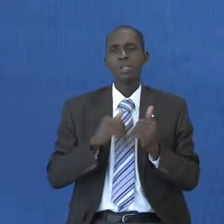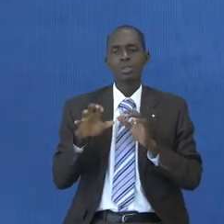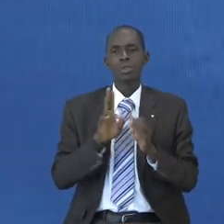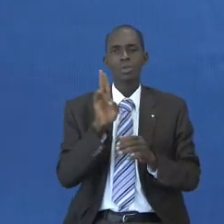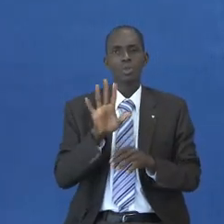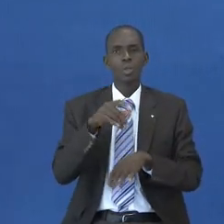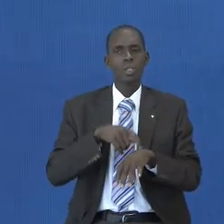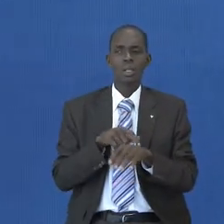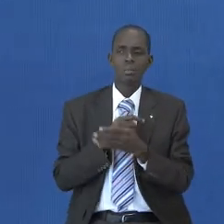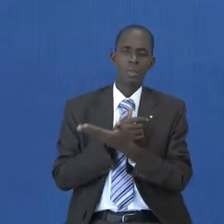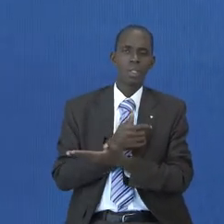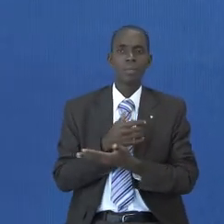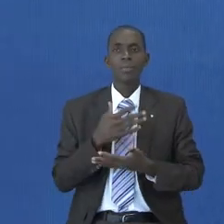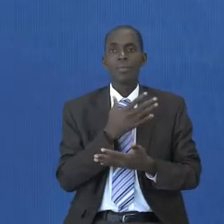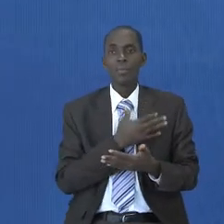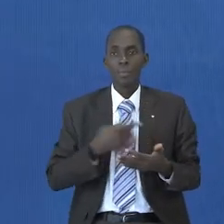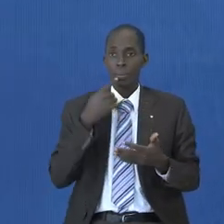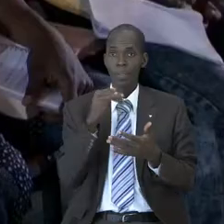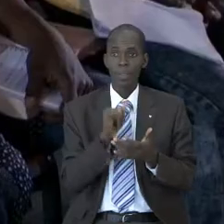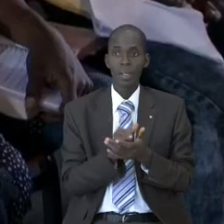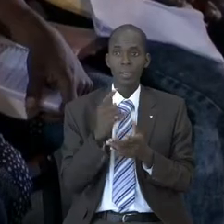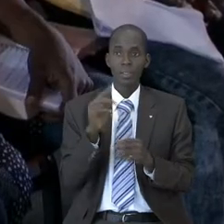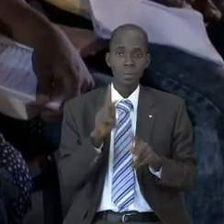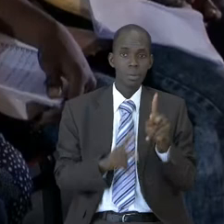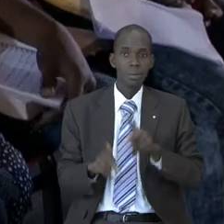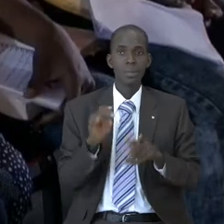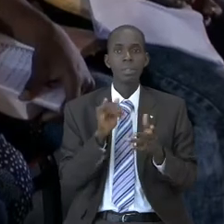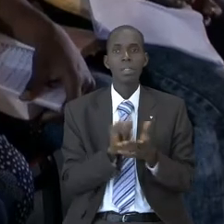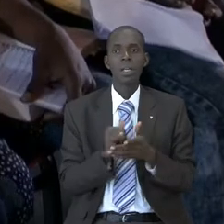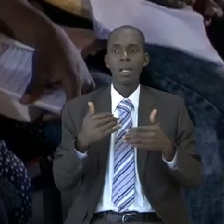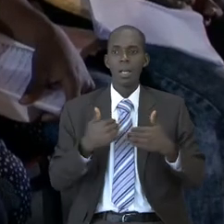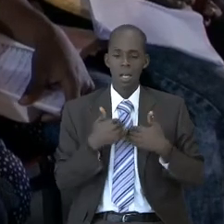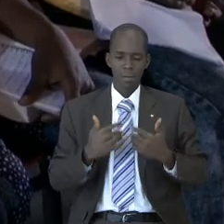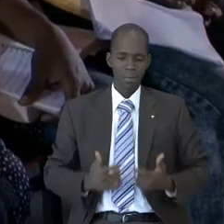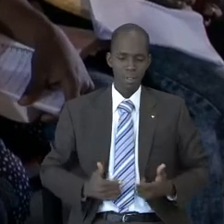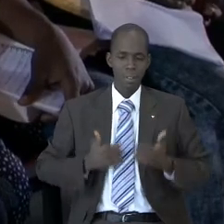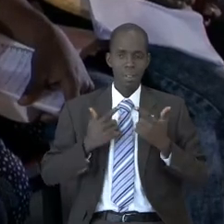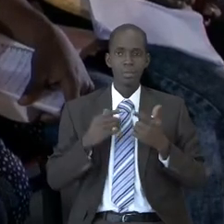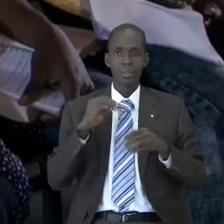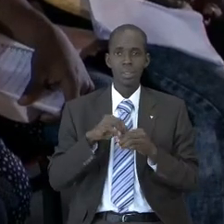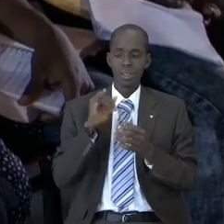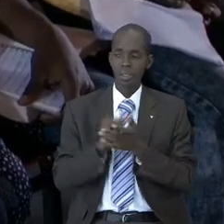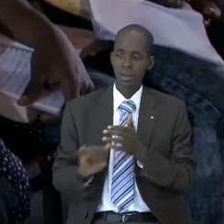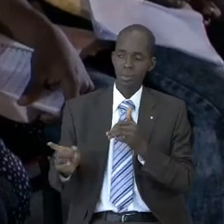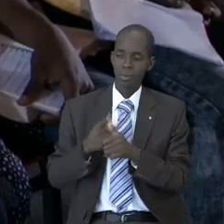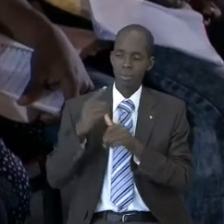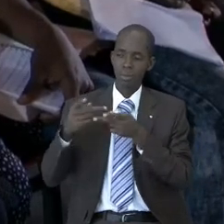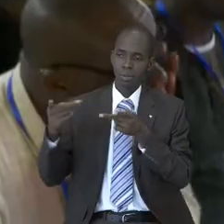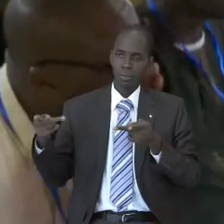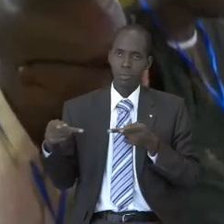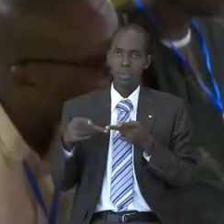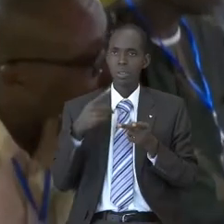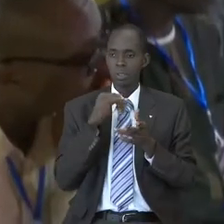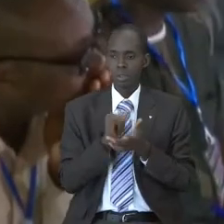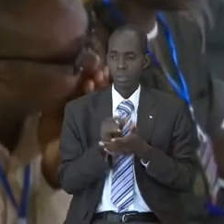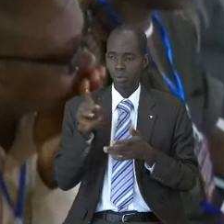there? And he selects the people that have lived in that first accommodation. He says, you